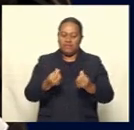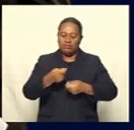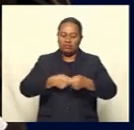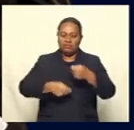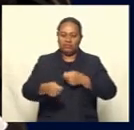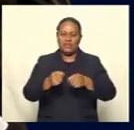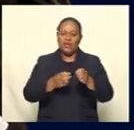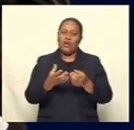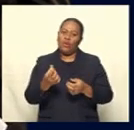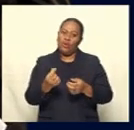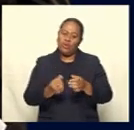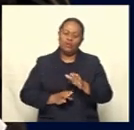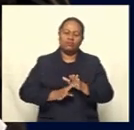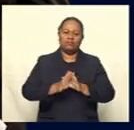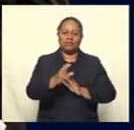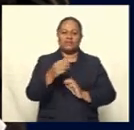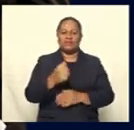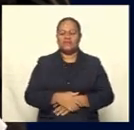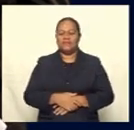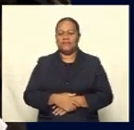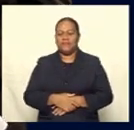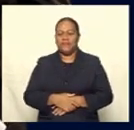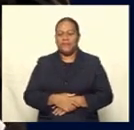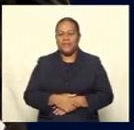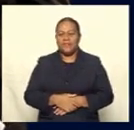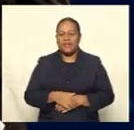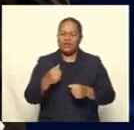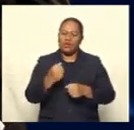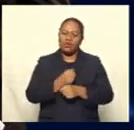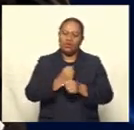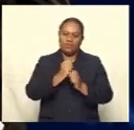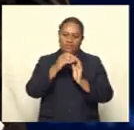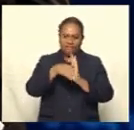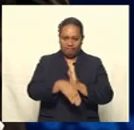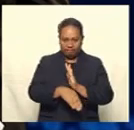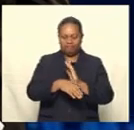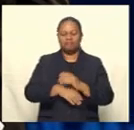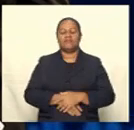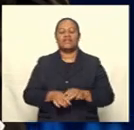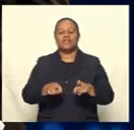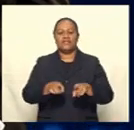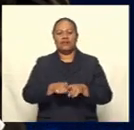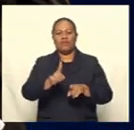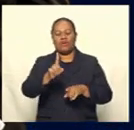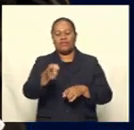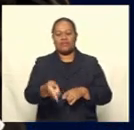by $2 at $67 a barrel. Gold dropped a few cents but remains at